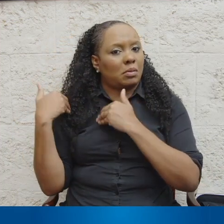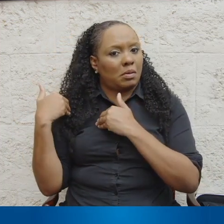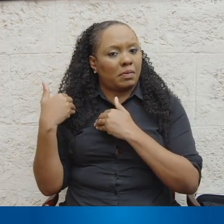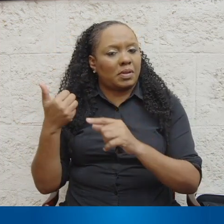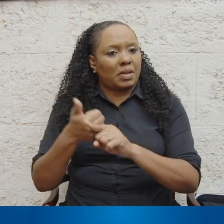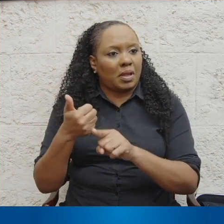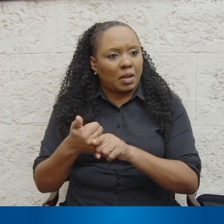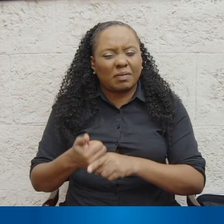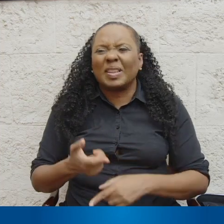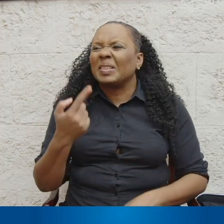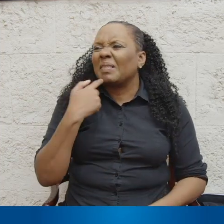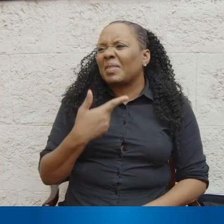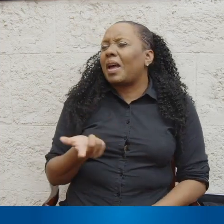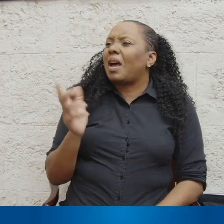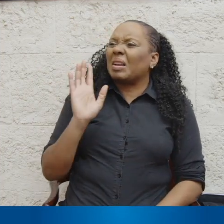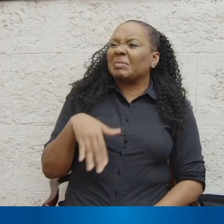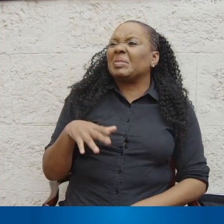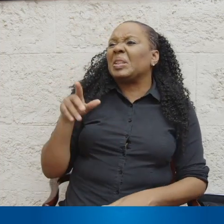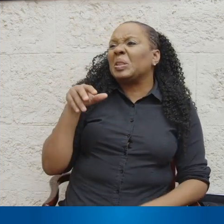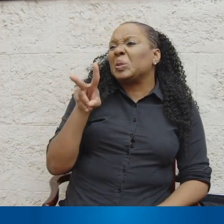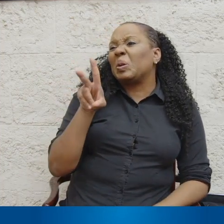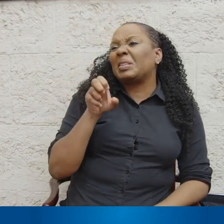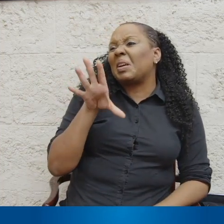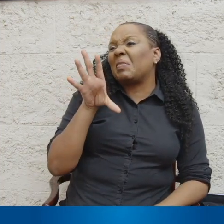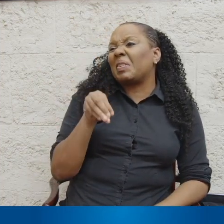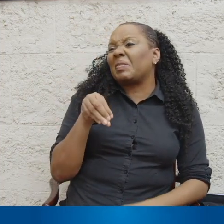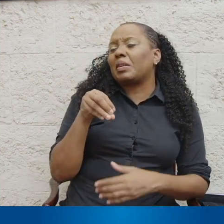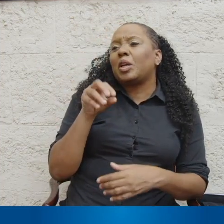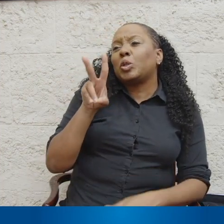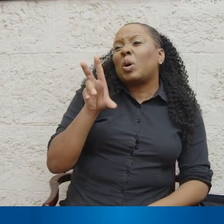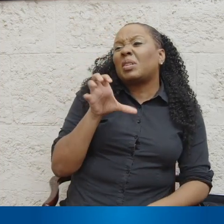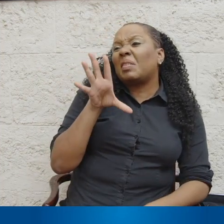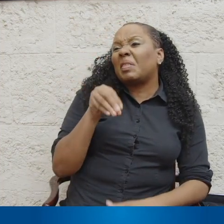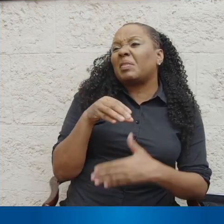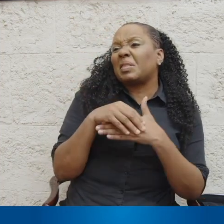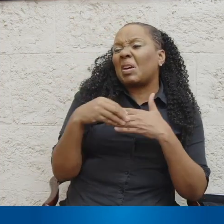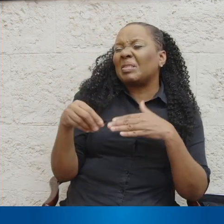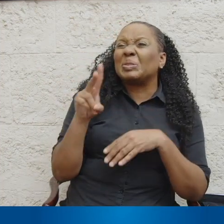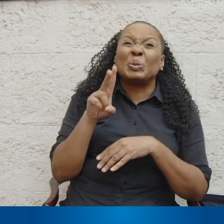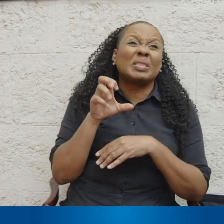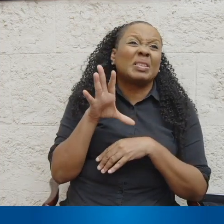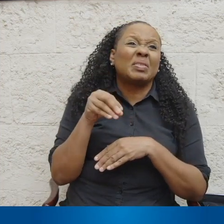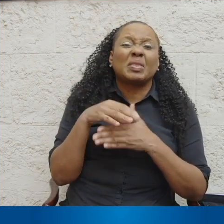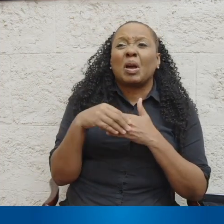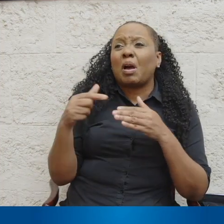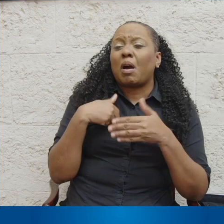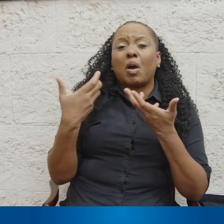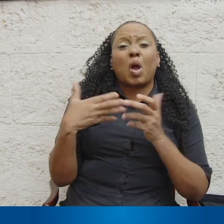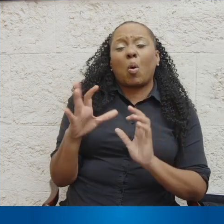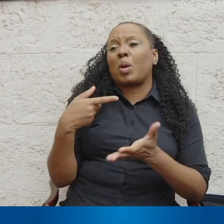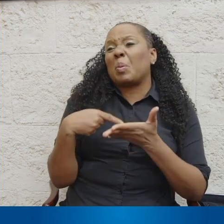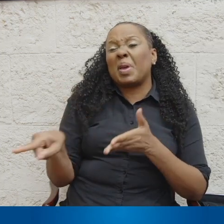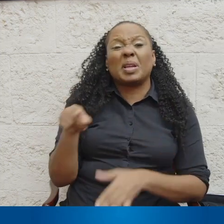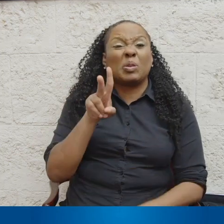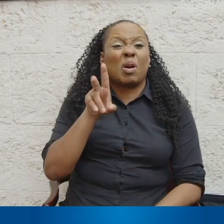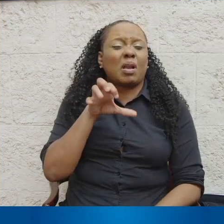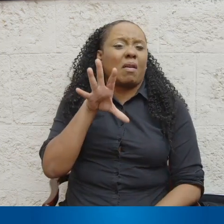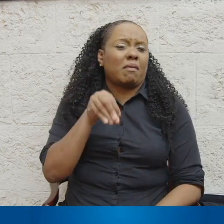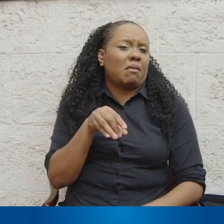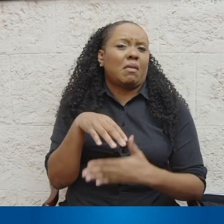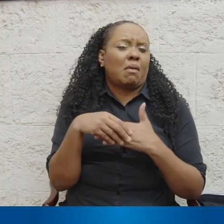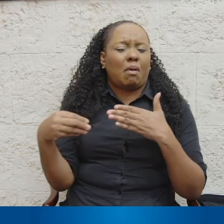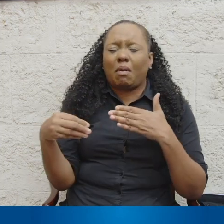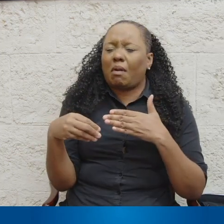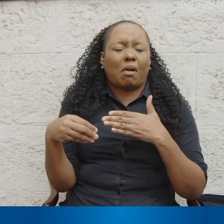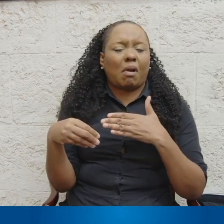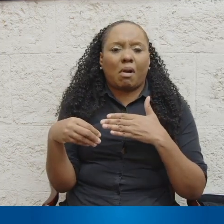$250 and may end up having to spend $50,000 or $100,000 to replace the house, right? So over the next few weeks, we are going